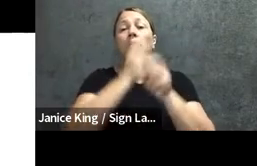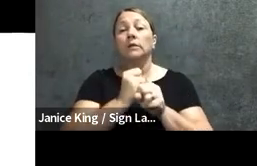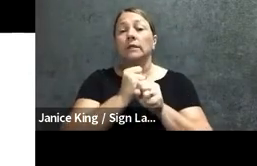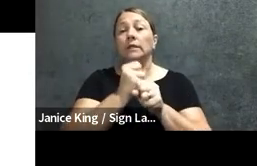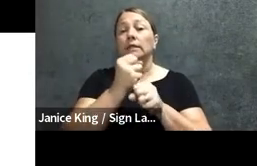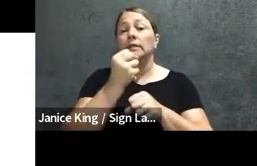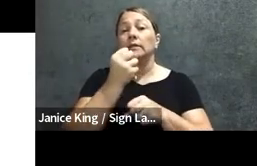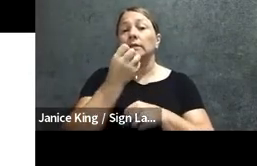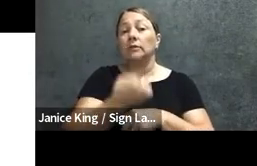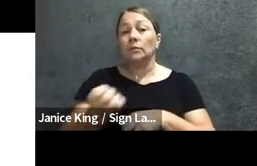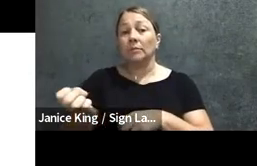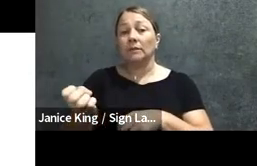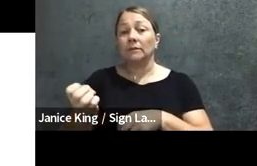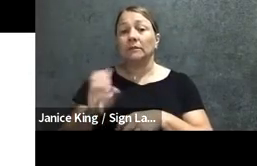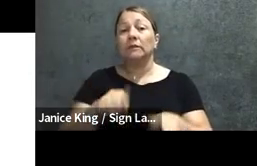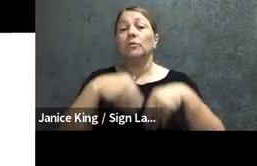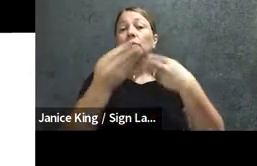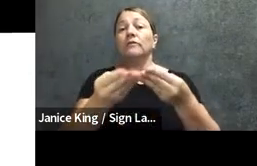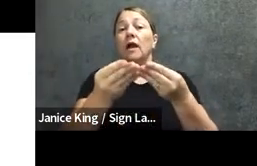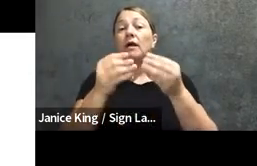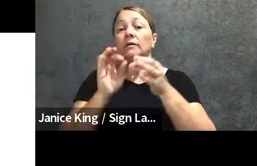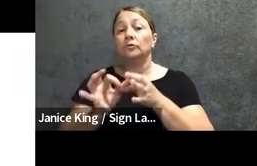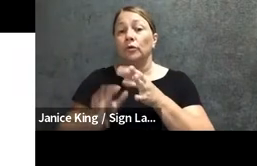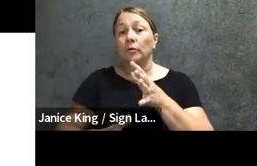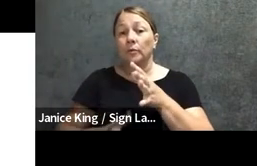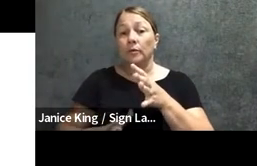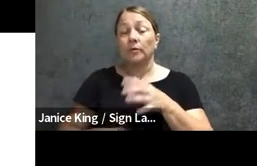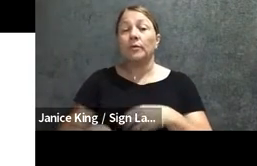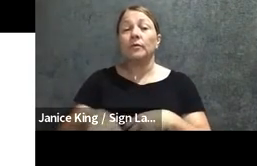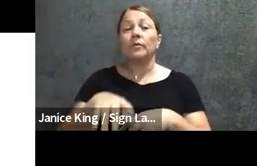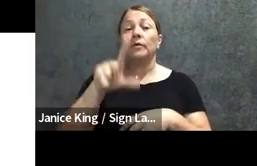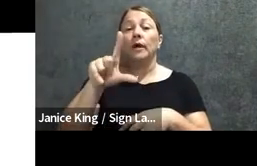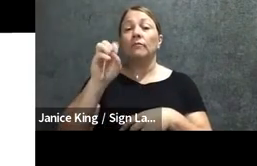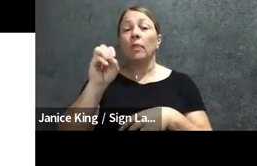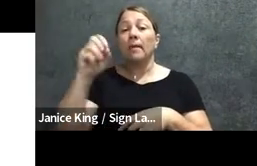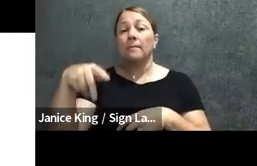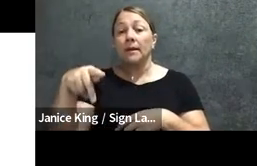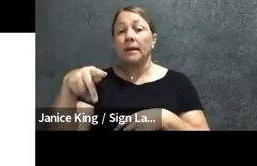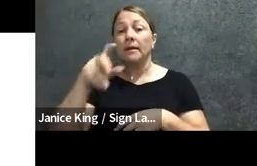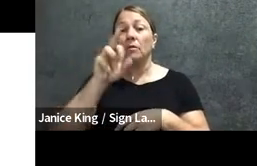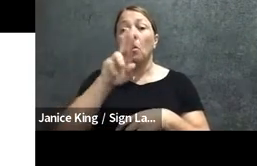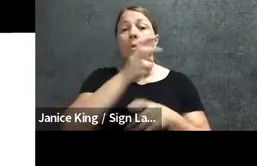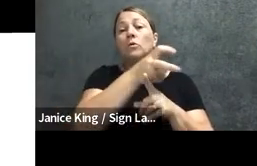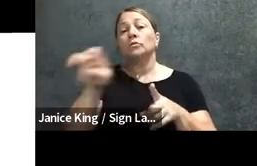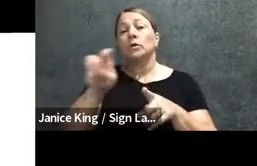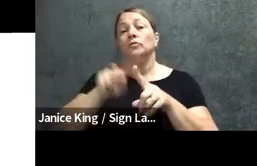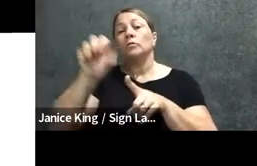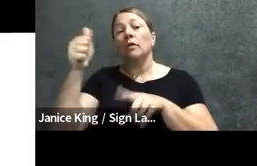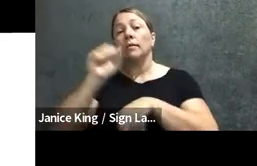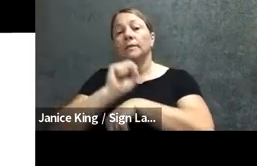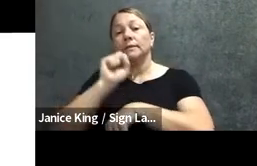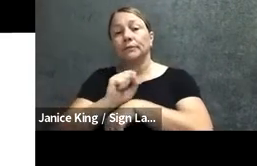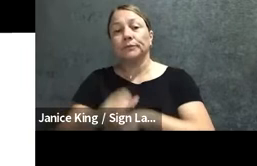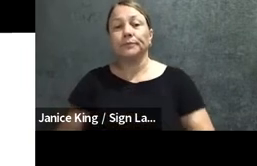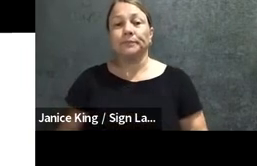an interpreter, restructuring a job, leave without pay, reassignment to a vacant position. Next.